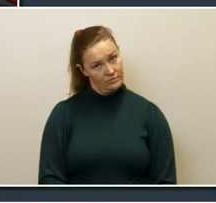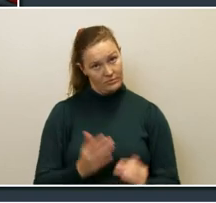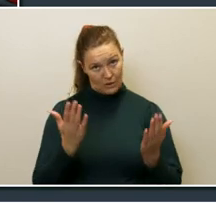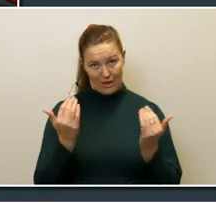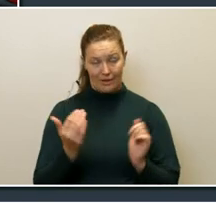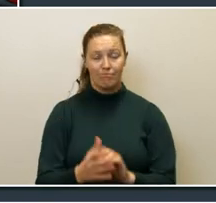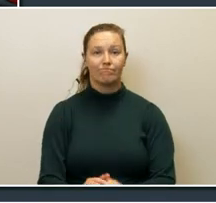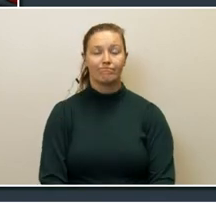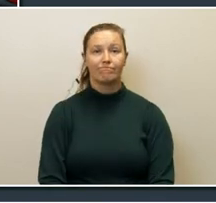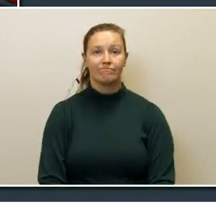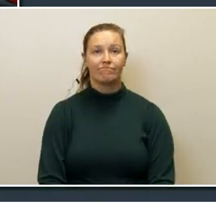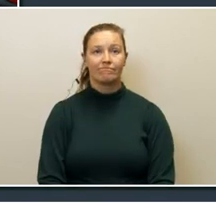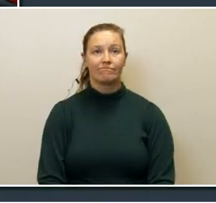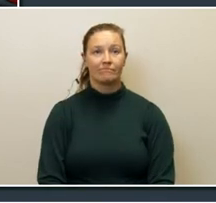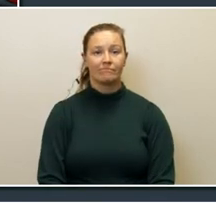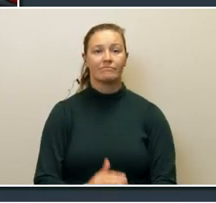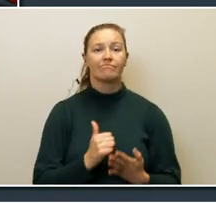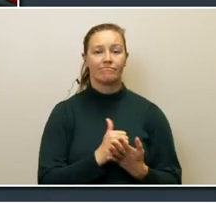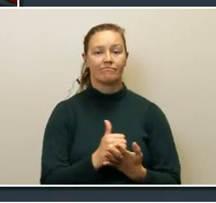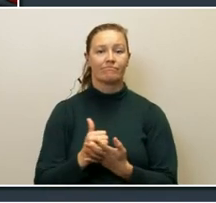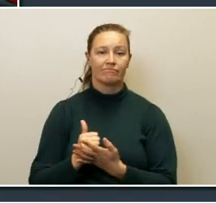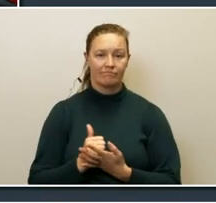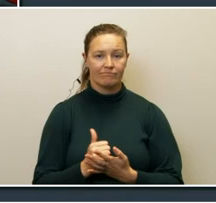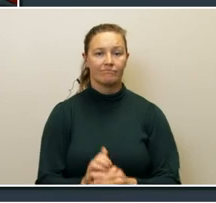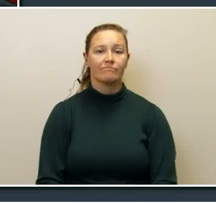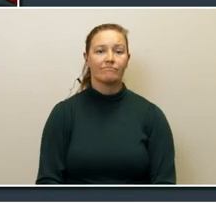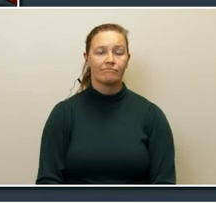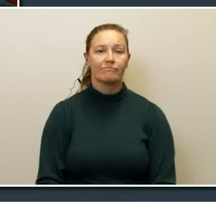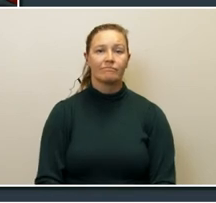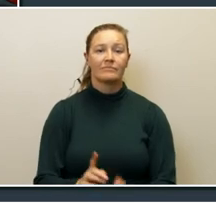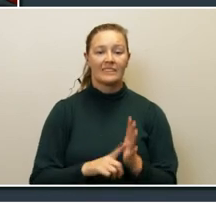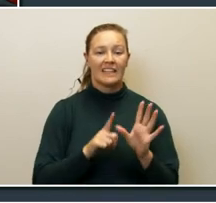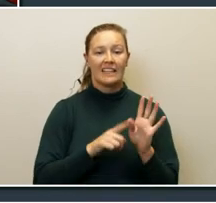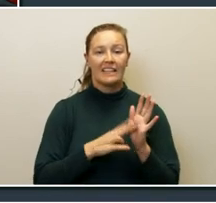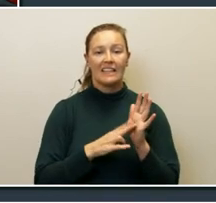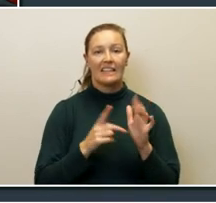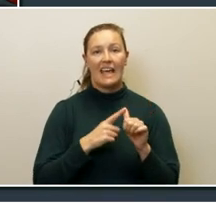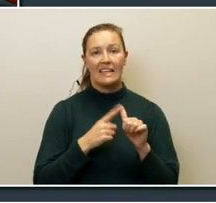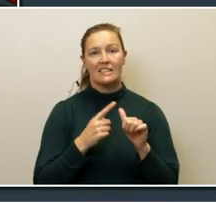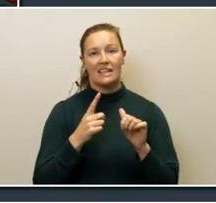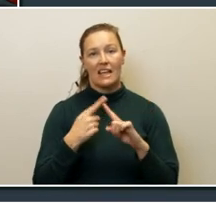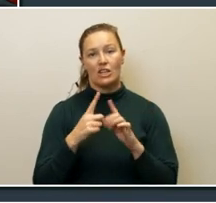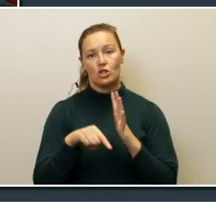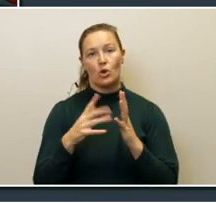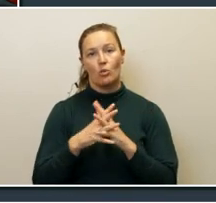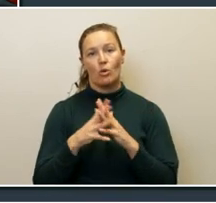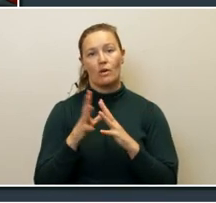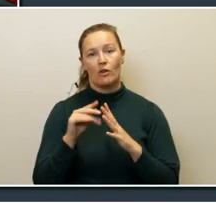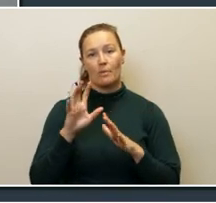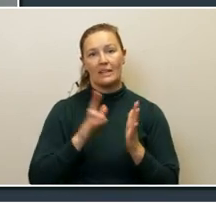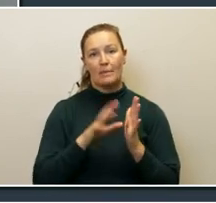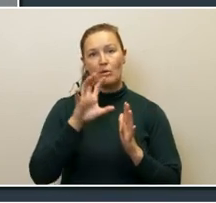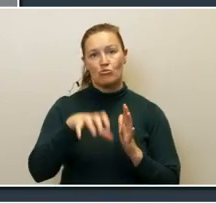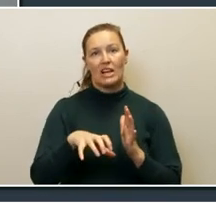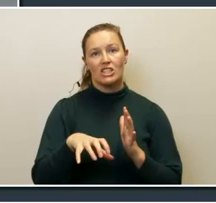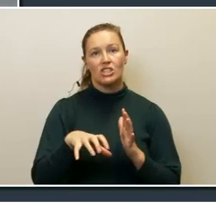Welcome. Tēnā koutou katoa. Lynn Anderson and John Warren from the Napier branch of Forest and Bird. I